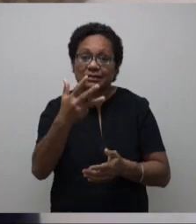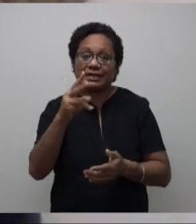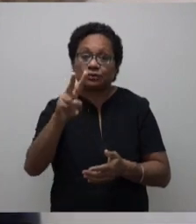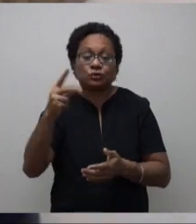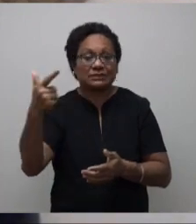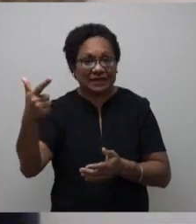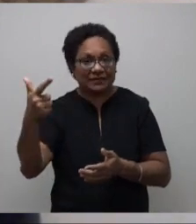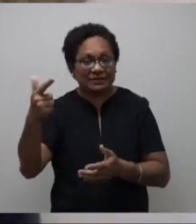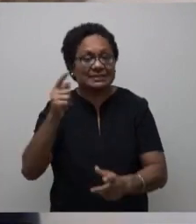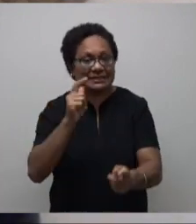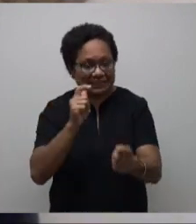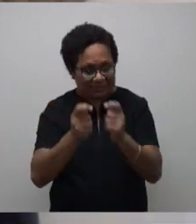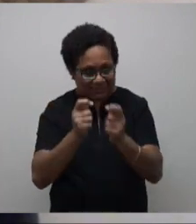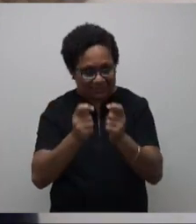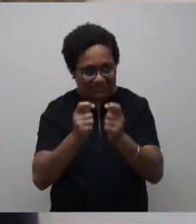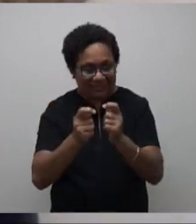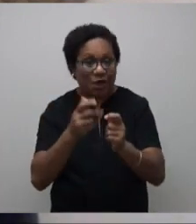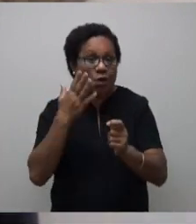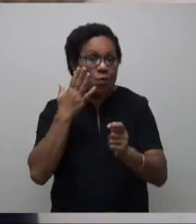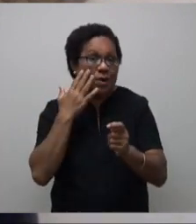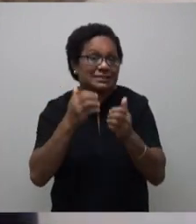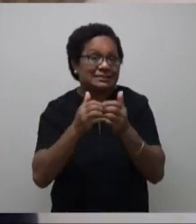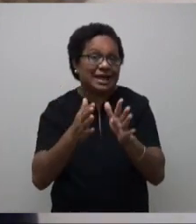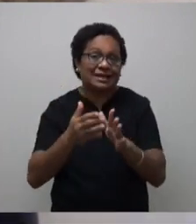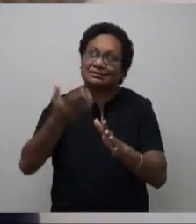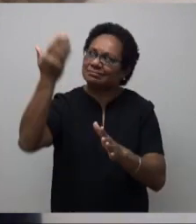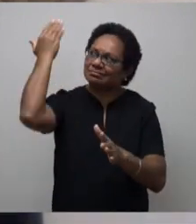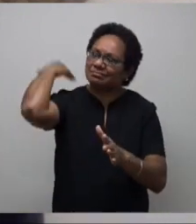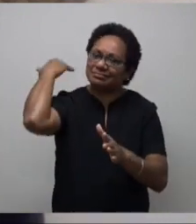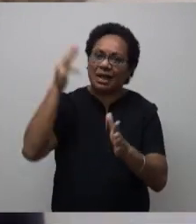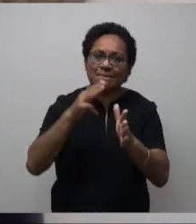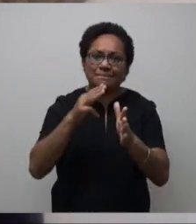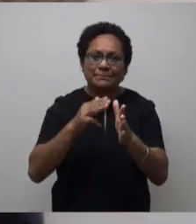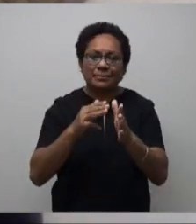135,927 tests since testing began in early last year.